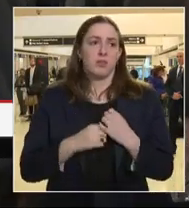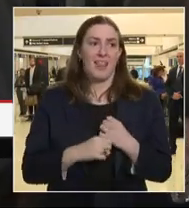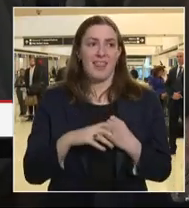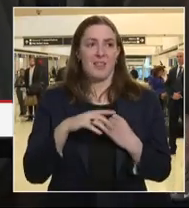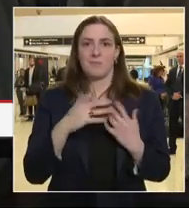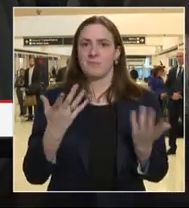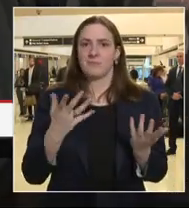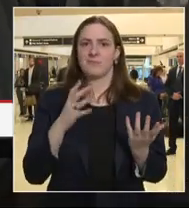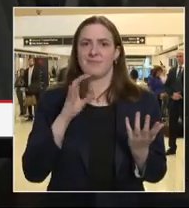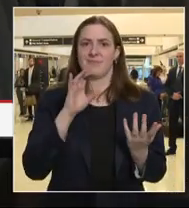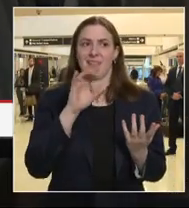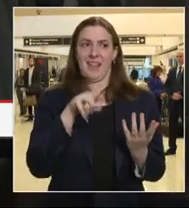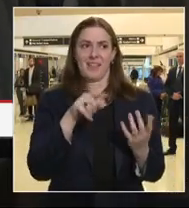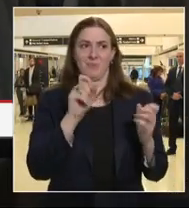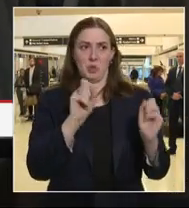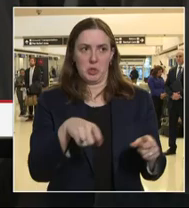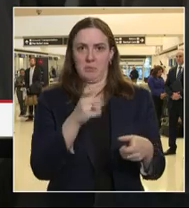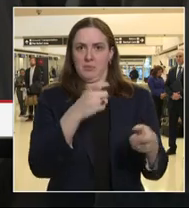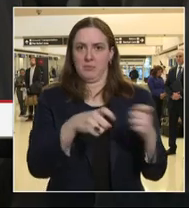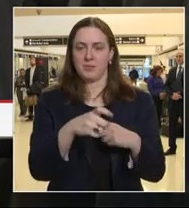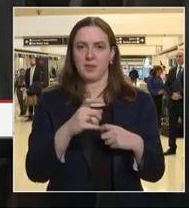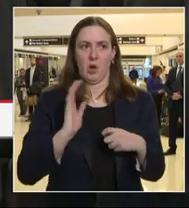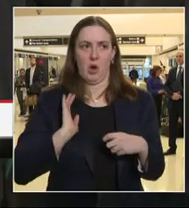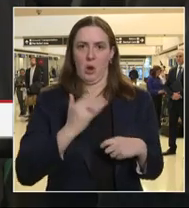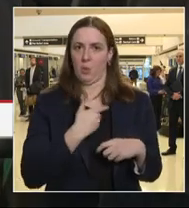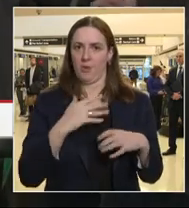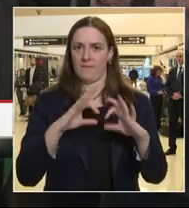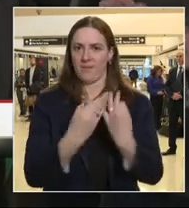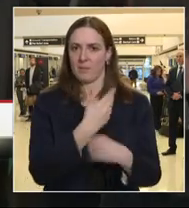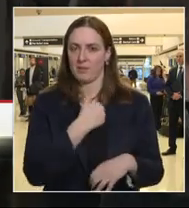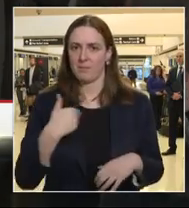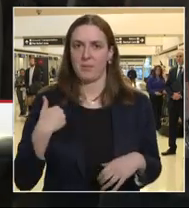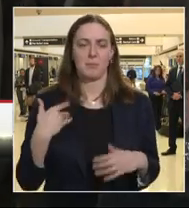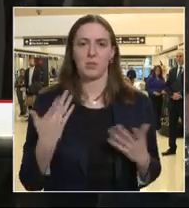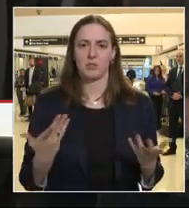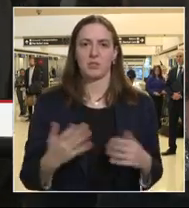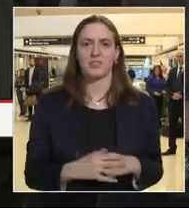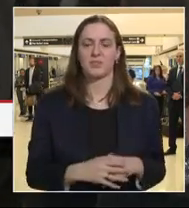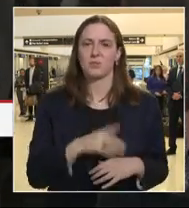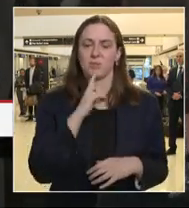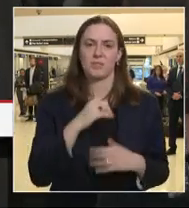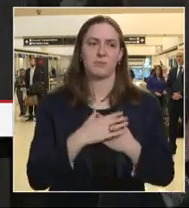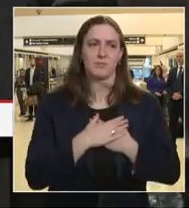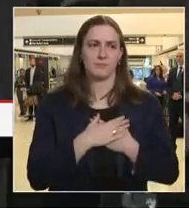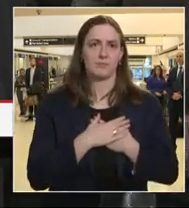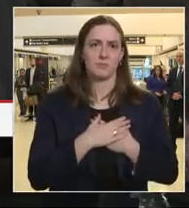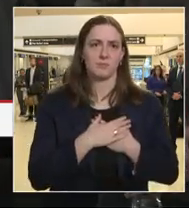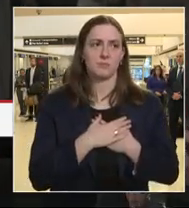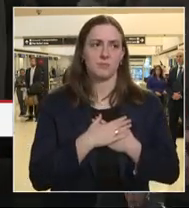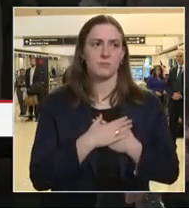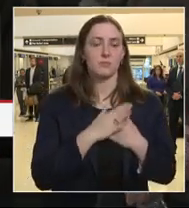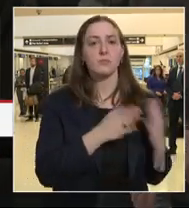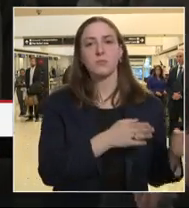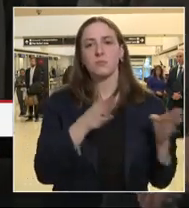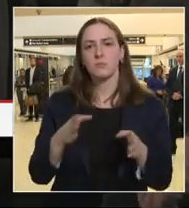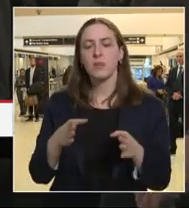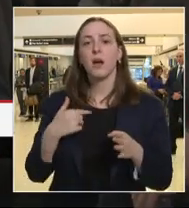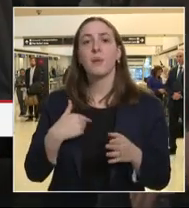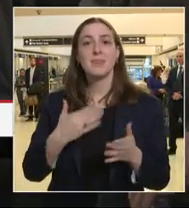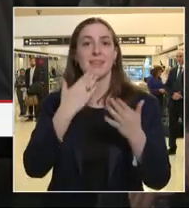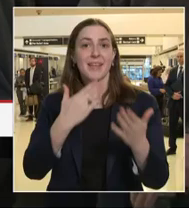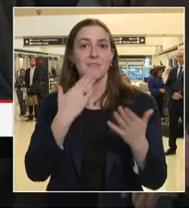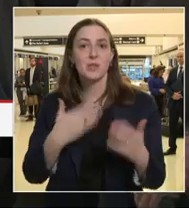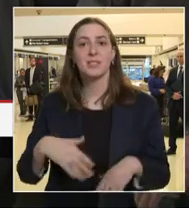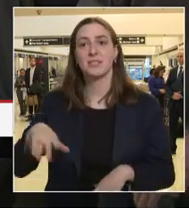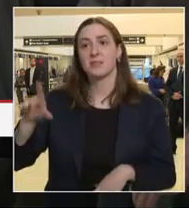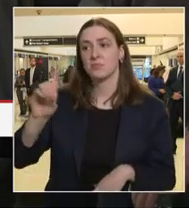those who have lost folks. In a most partisan place also, I'm really thankful that Democrats and Republicans, people from all